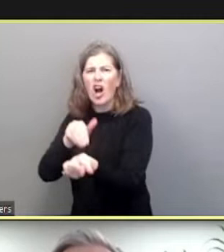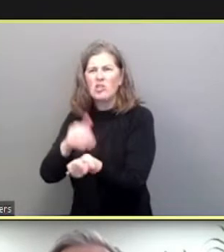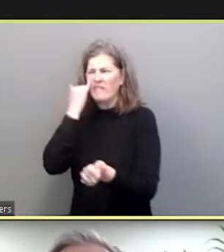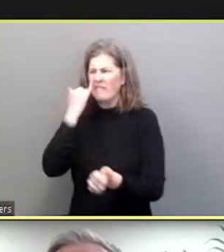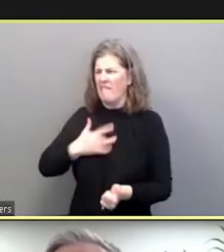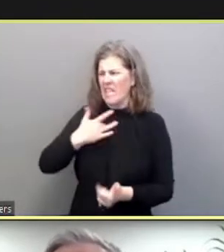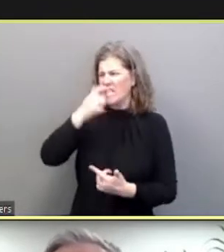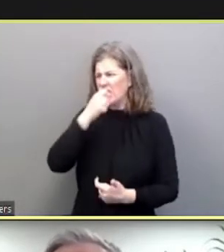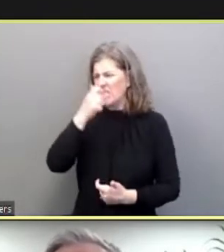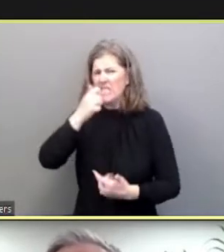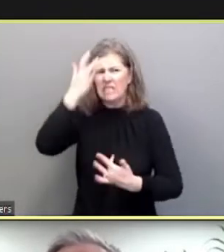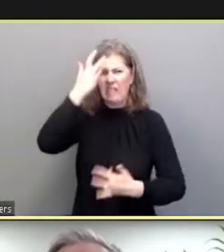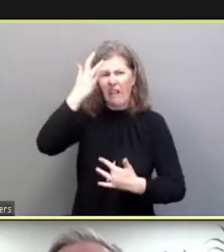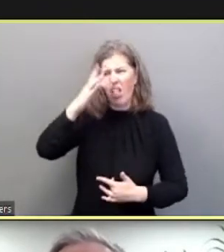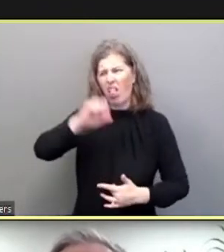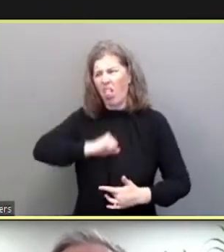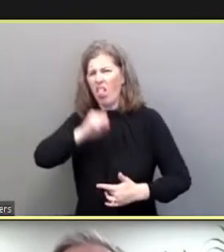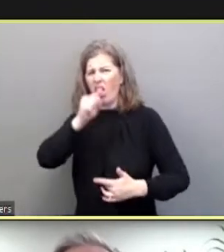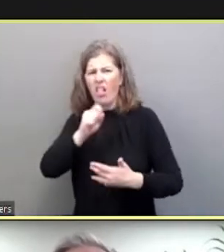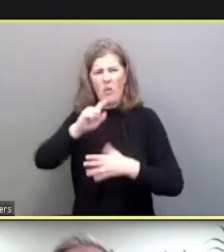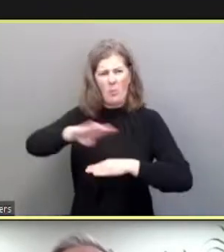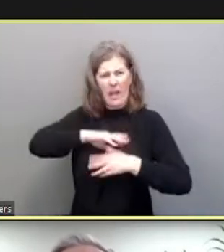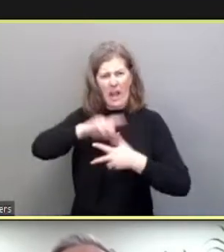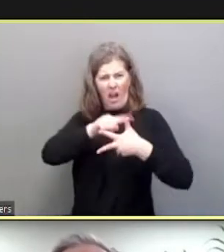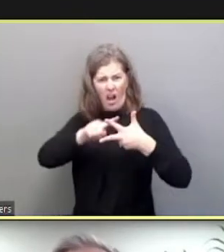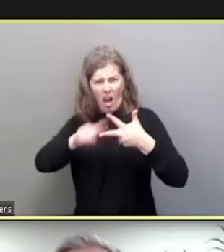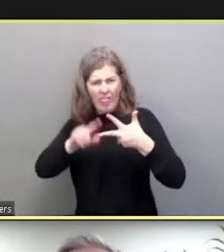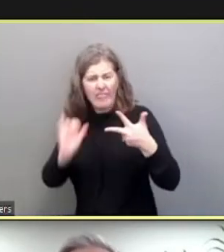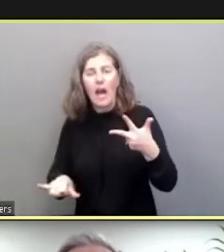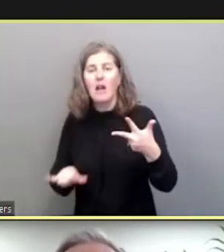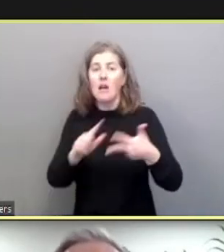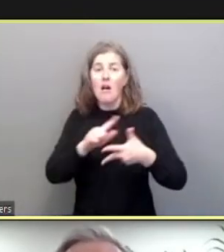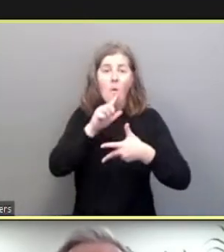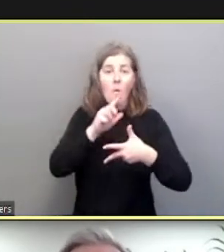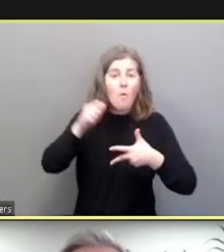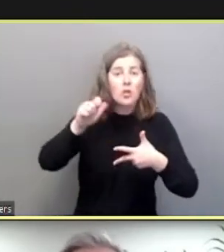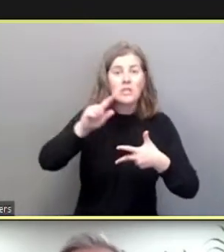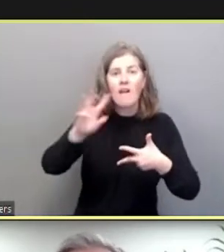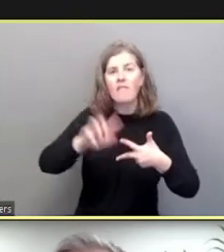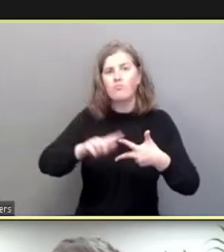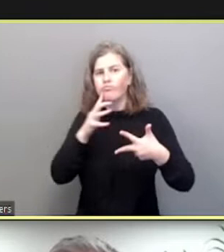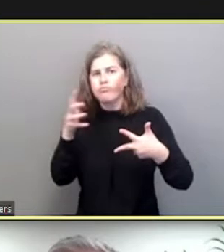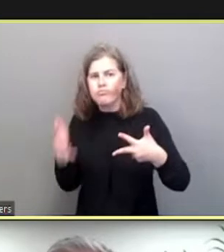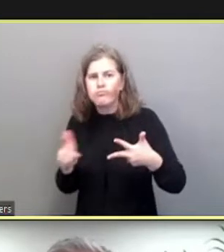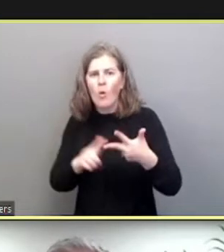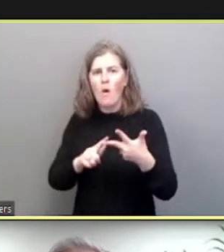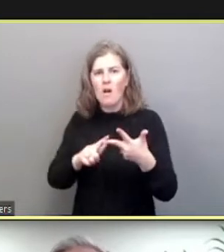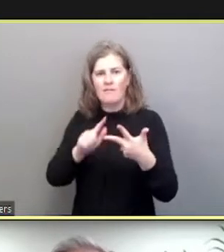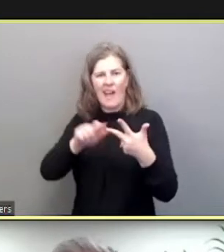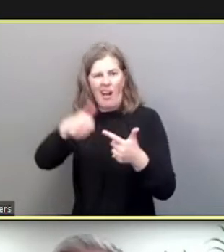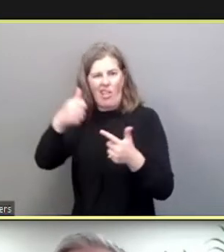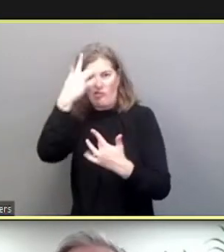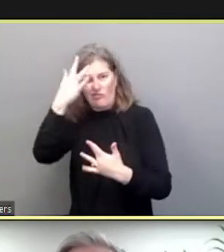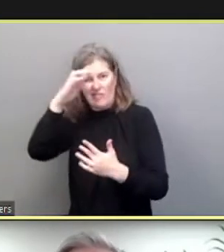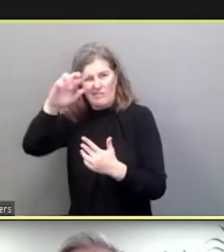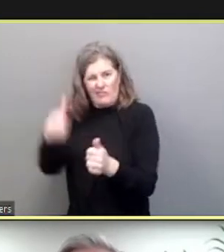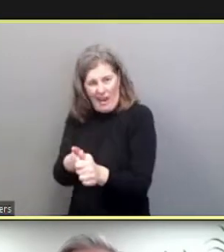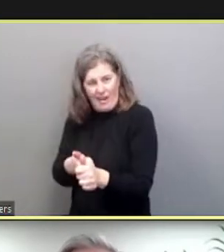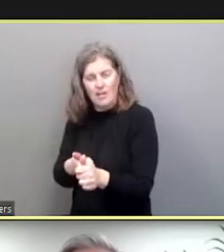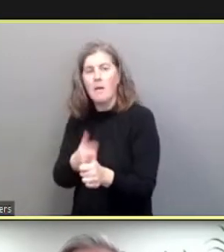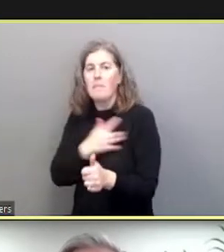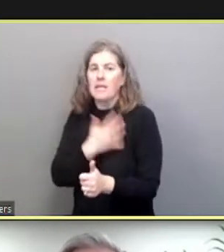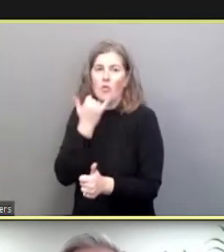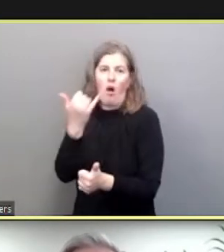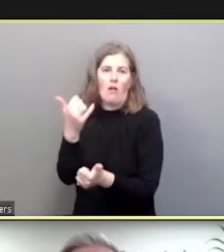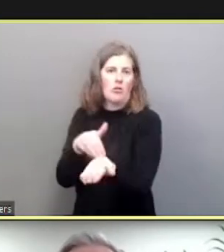symptoms and you meet one of these other criteria, being older, being obese, or having one of those underlying conditions. Please call your provider